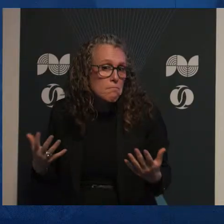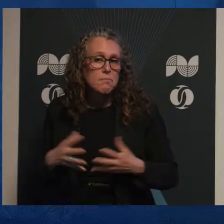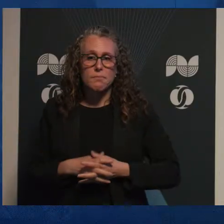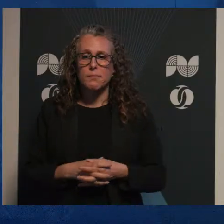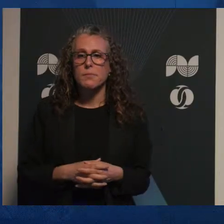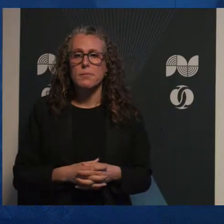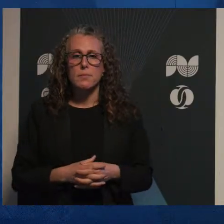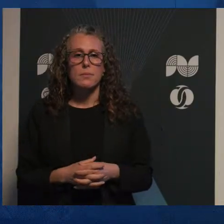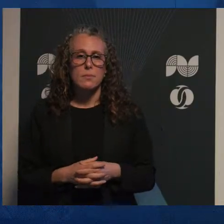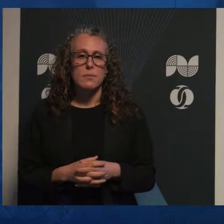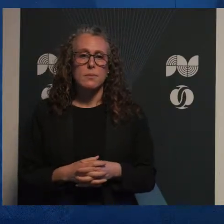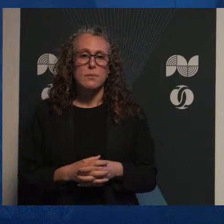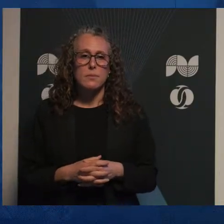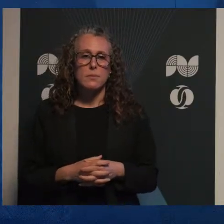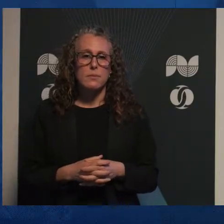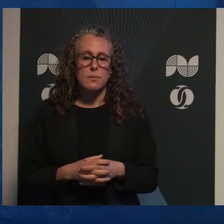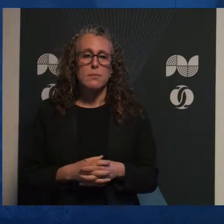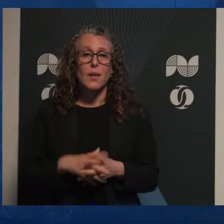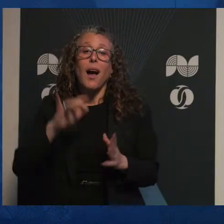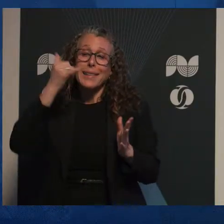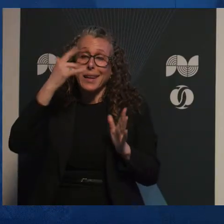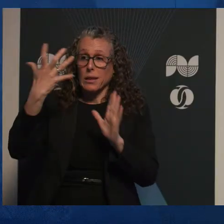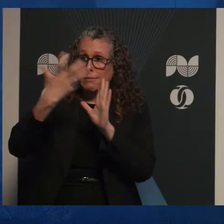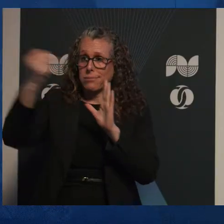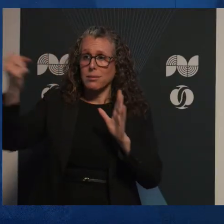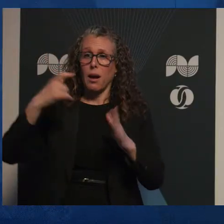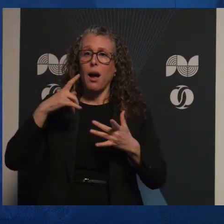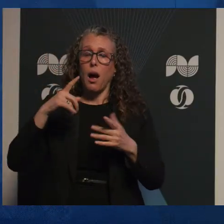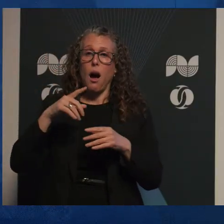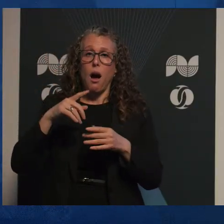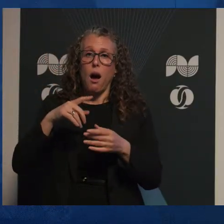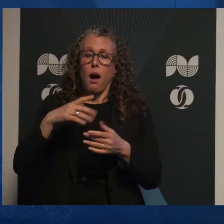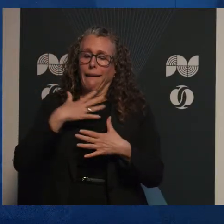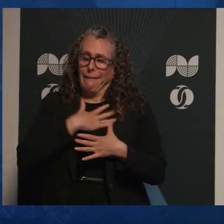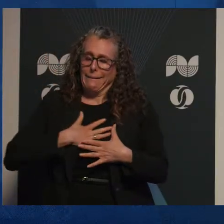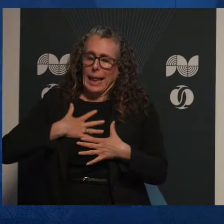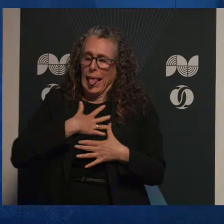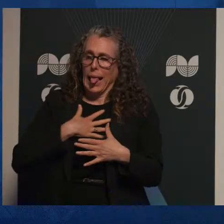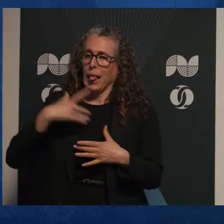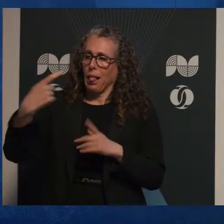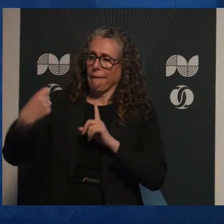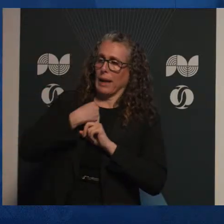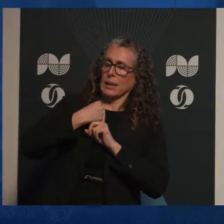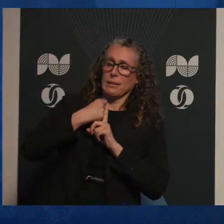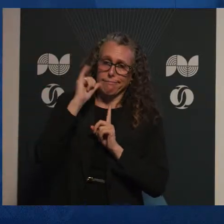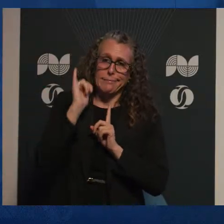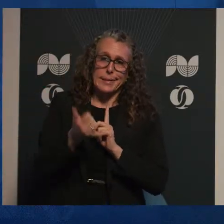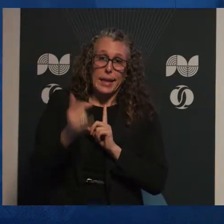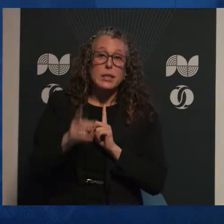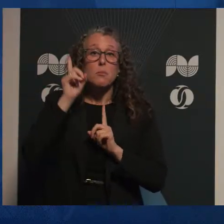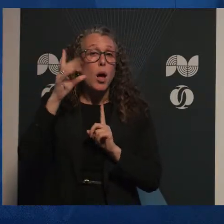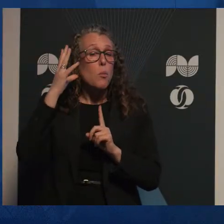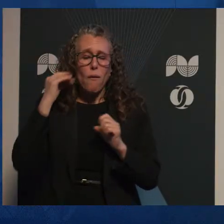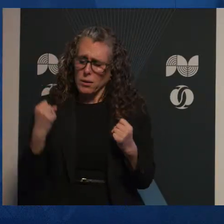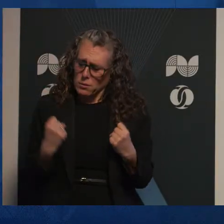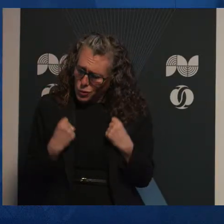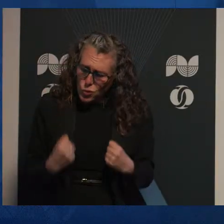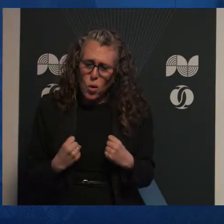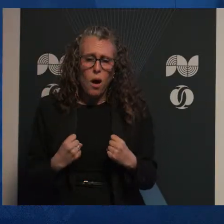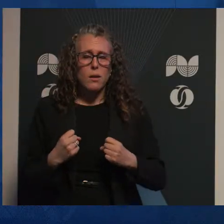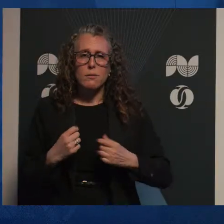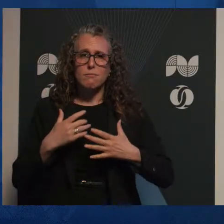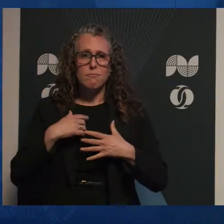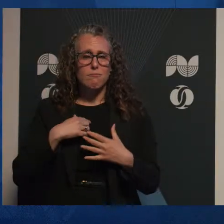I mean, the mark is there, but Moldova is emerging stronger. It's our